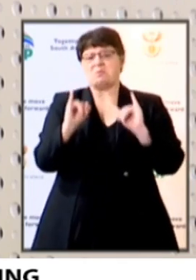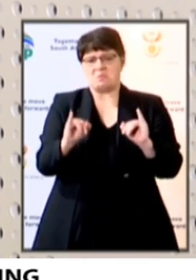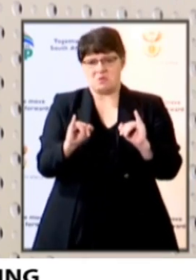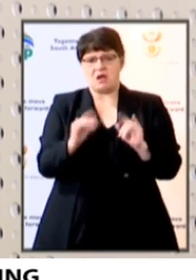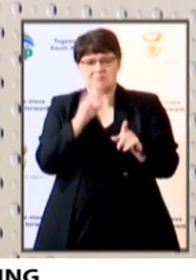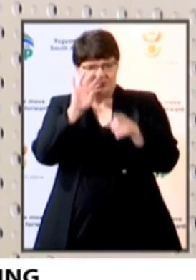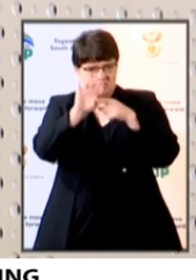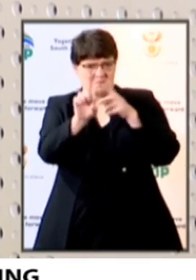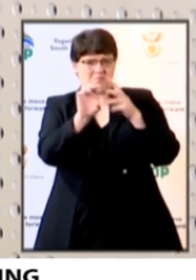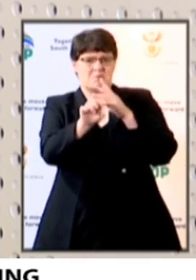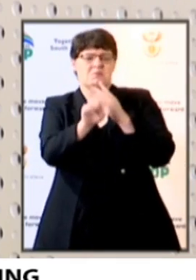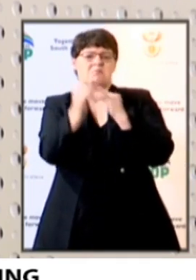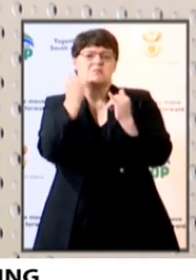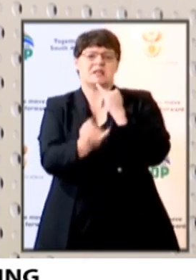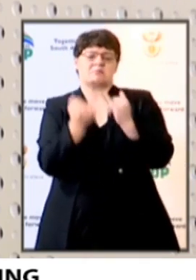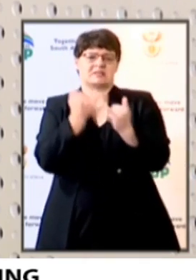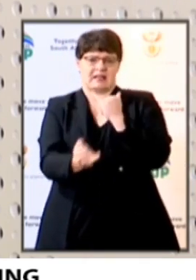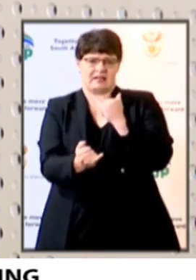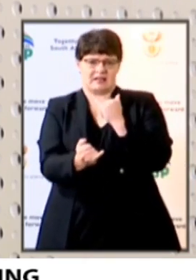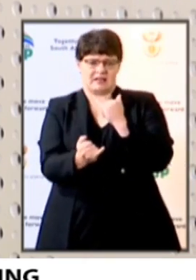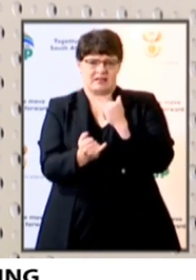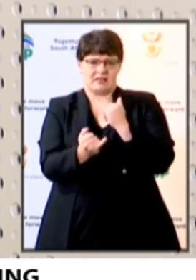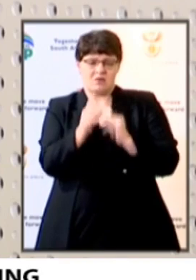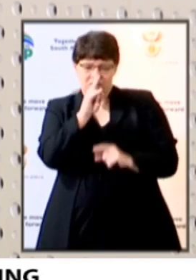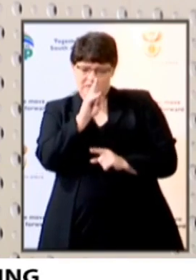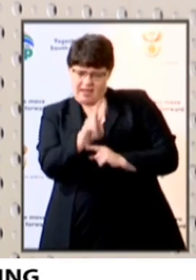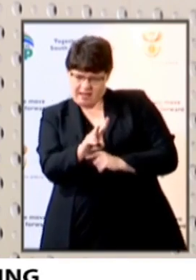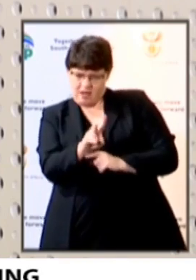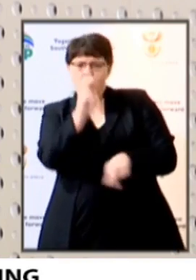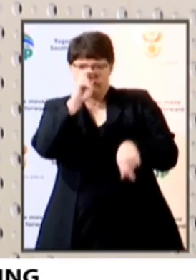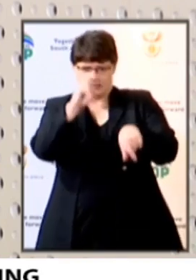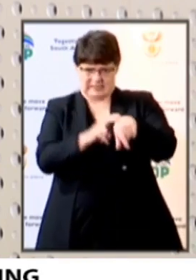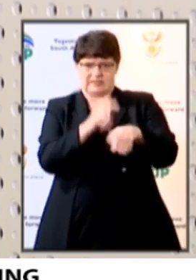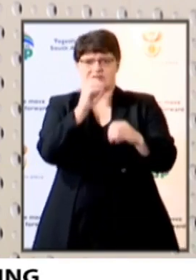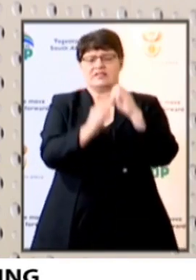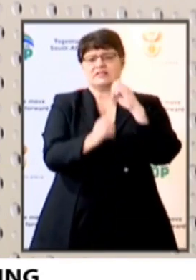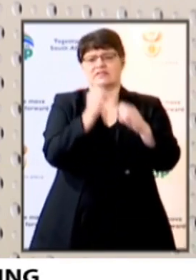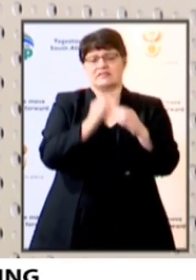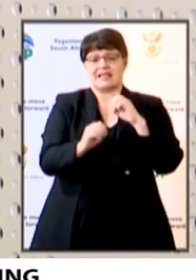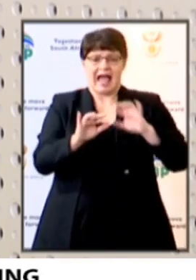and how we must deal with this pandemic.